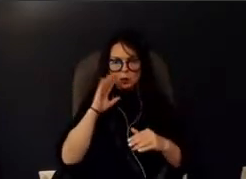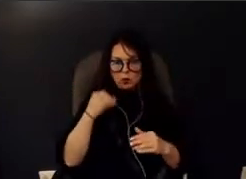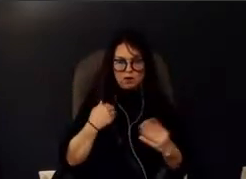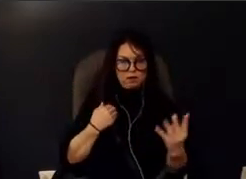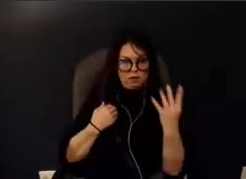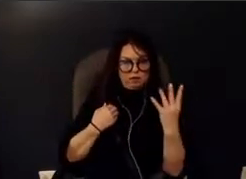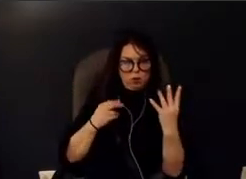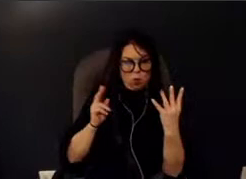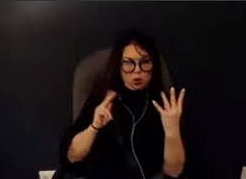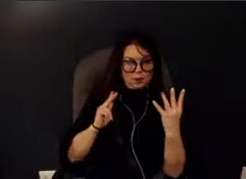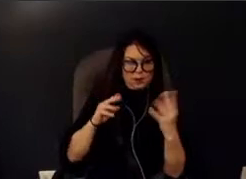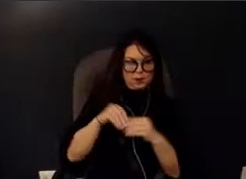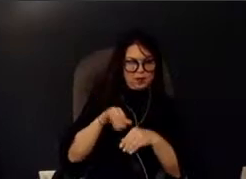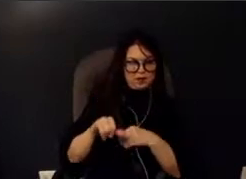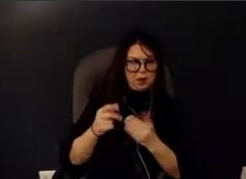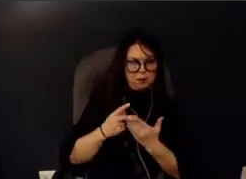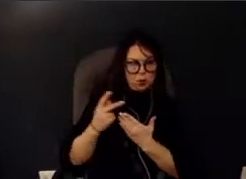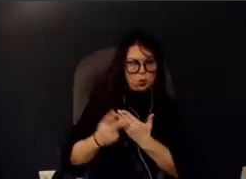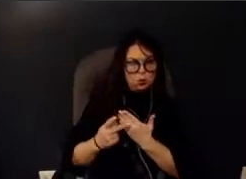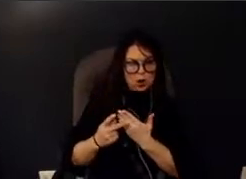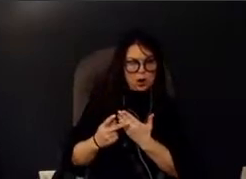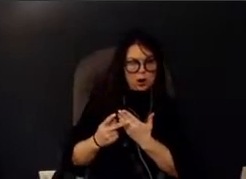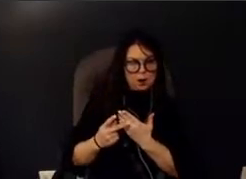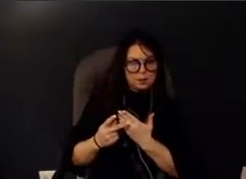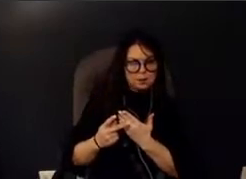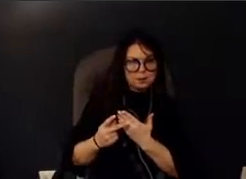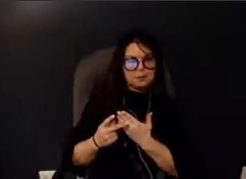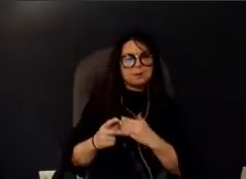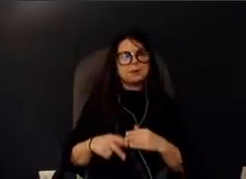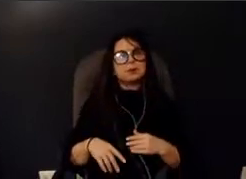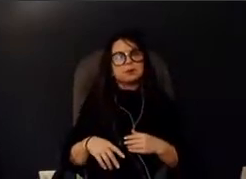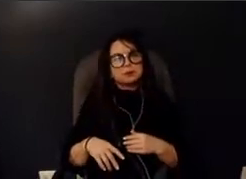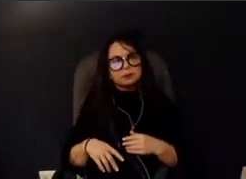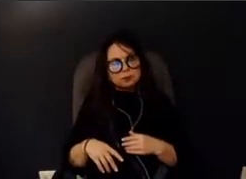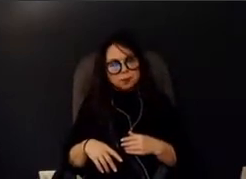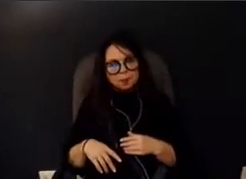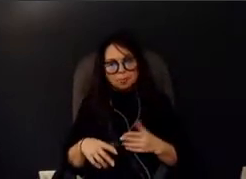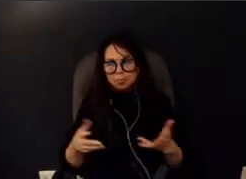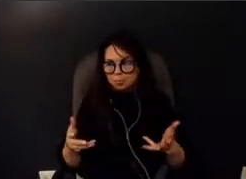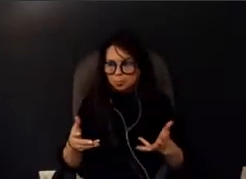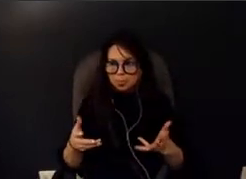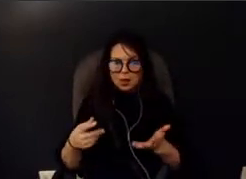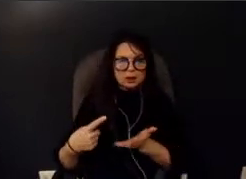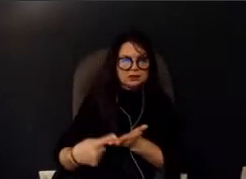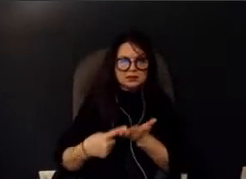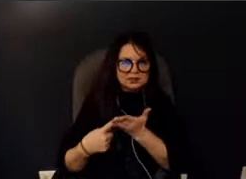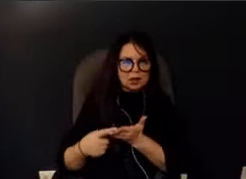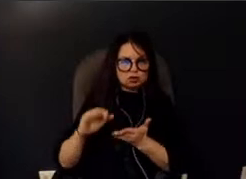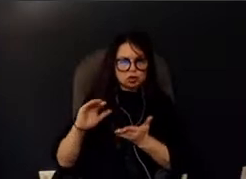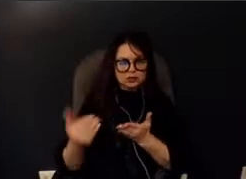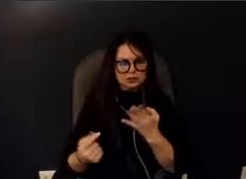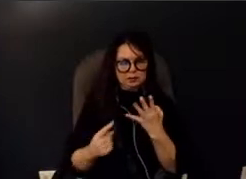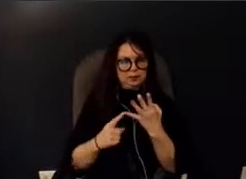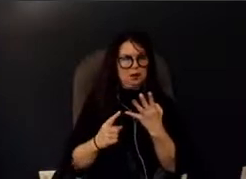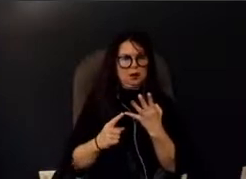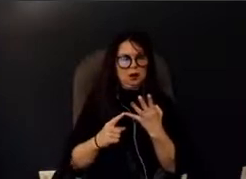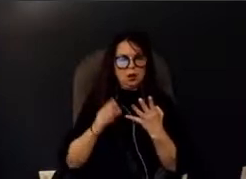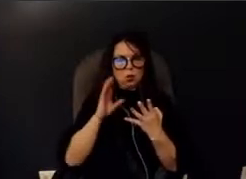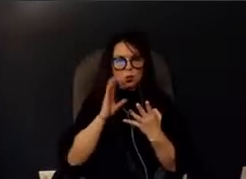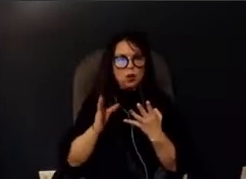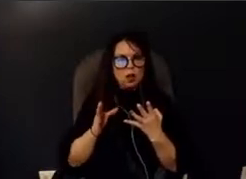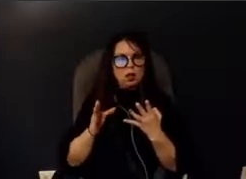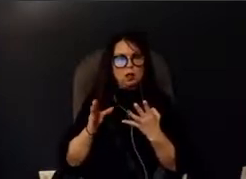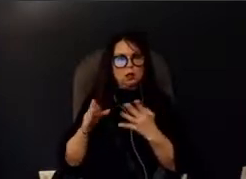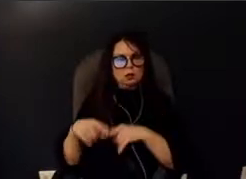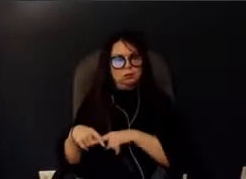I know that in discussions, it sounds like that fourth was going to retire, but they would stay on if this program was